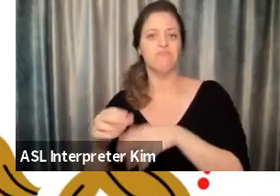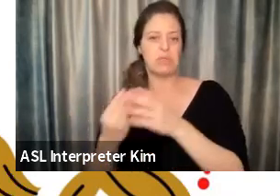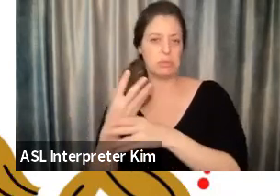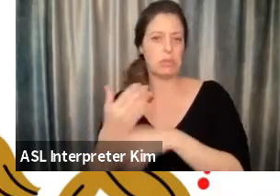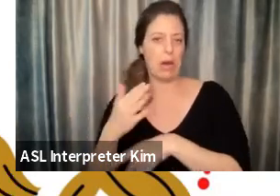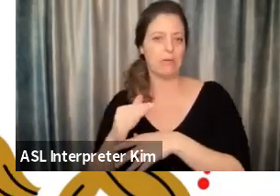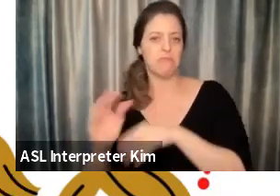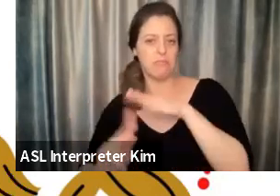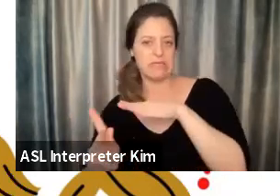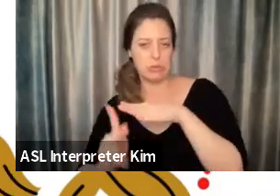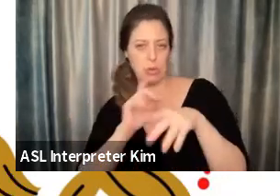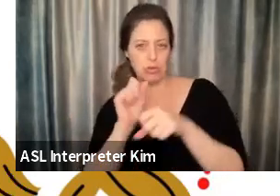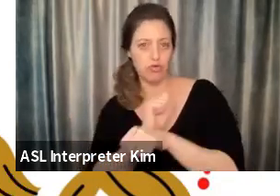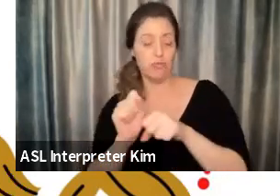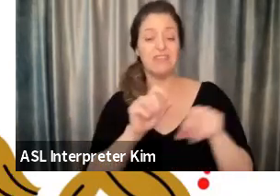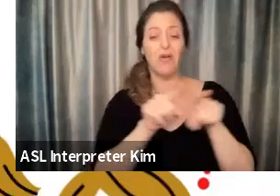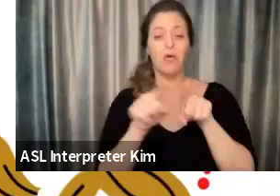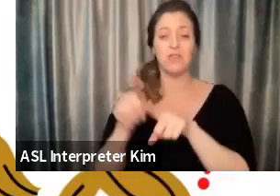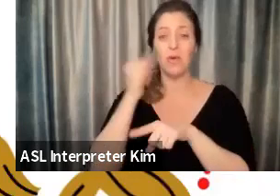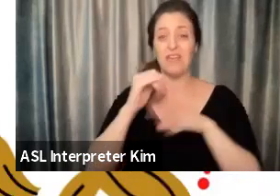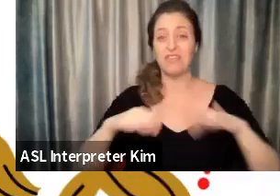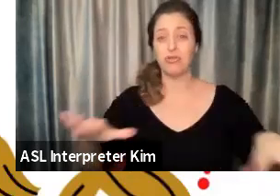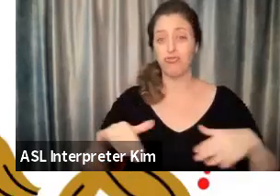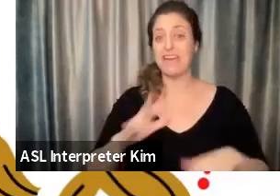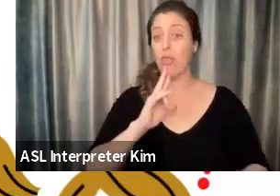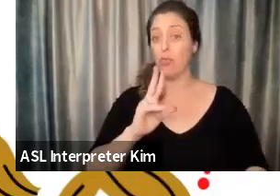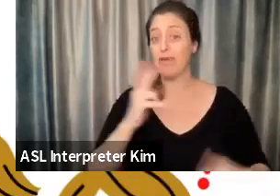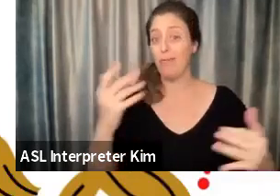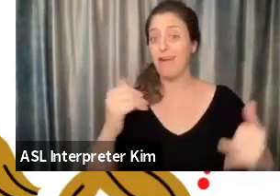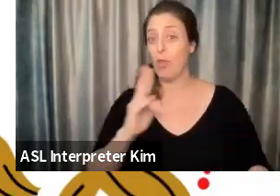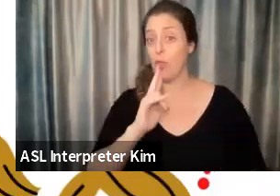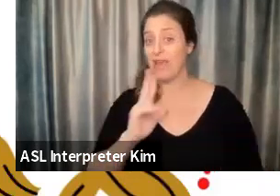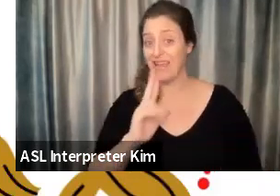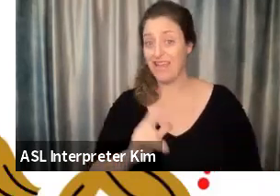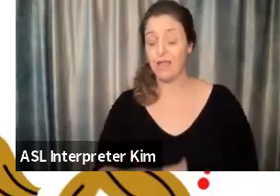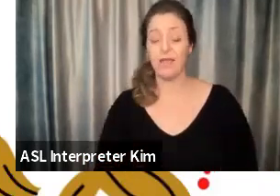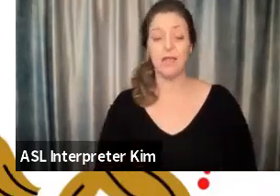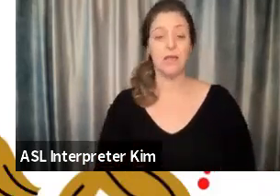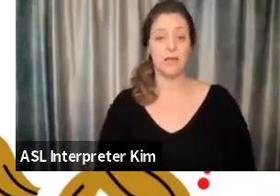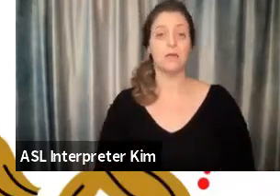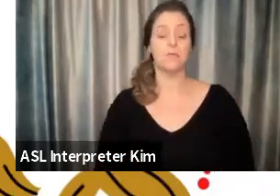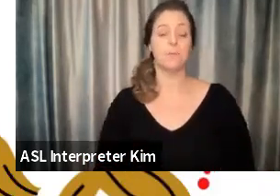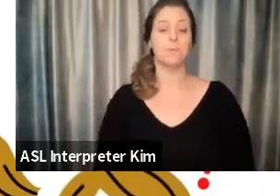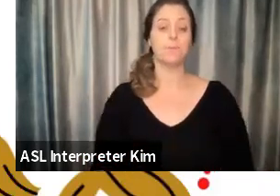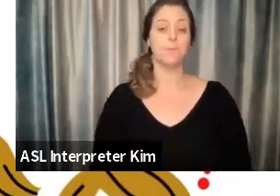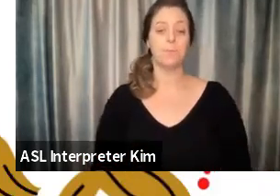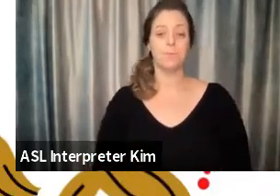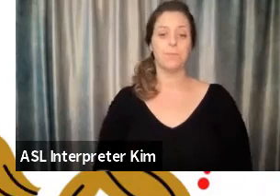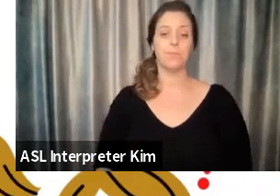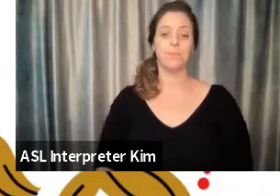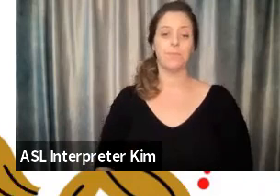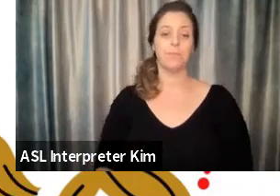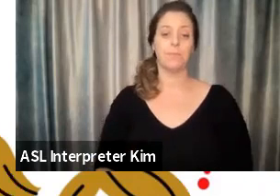you know that preschool, if you have children that are already 3 years old of age, then in this case, they could qualify